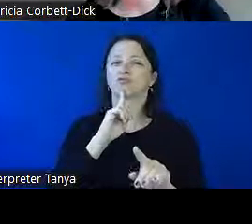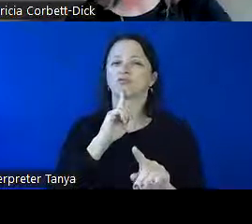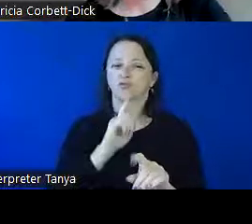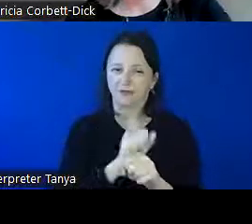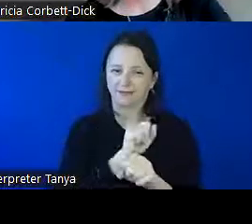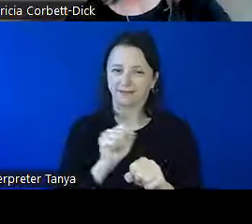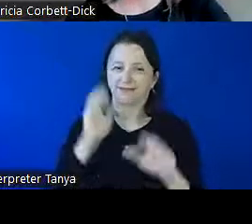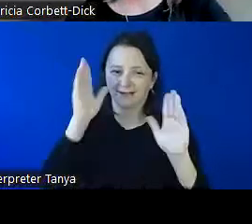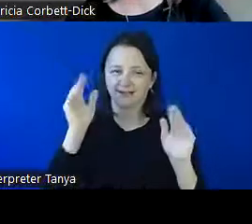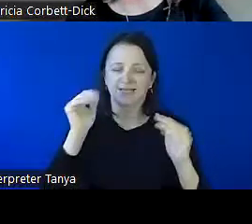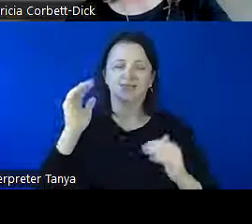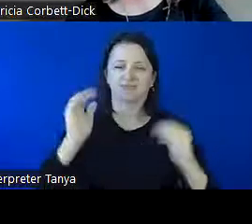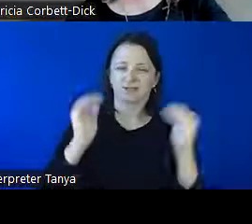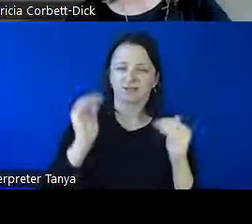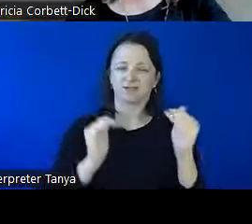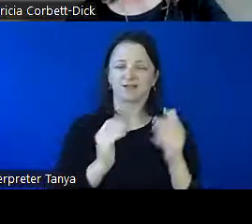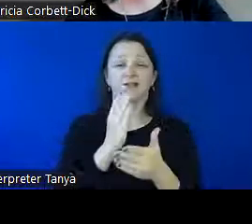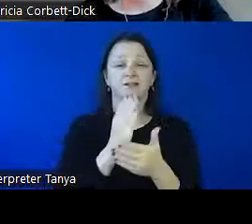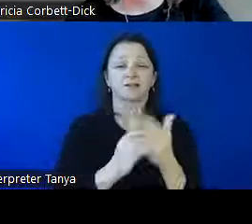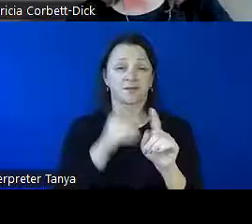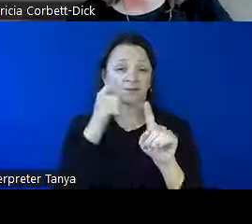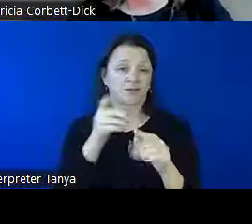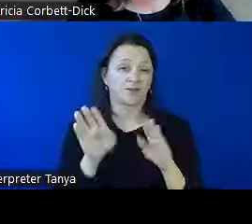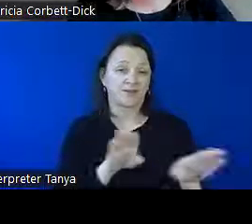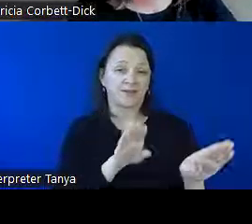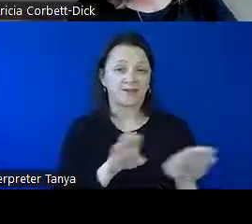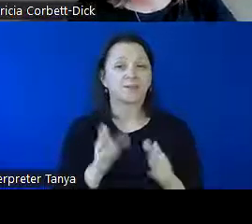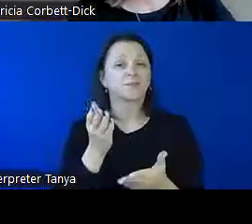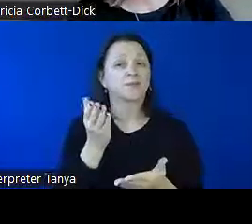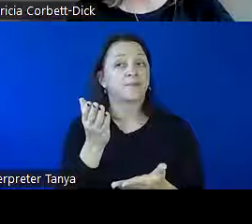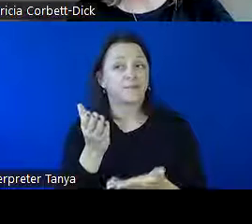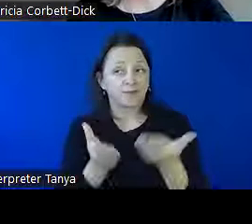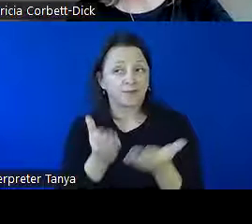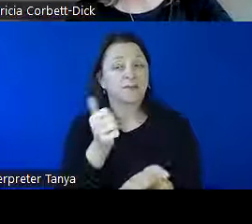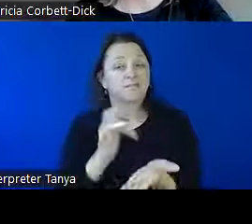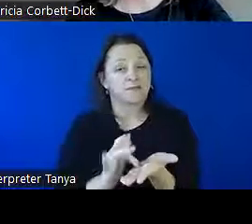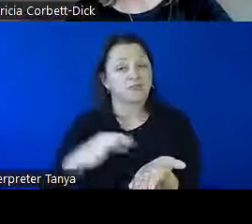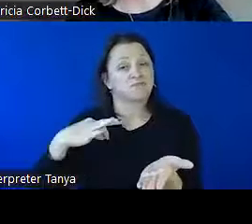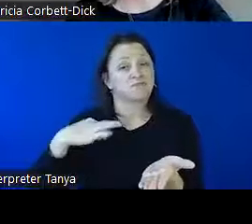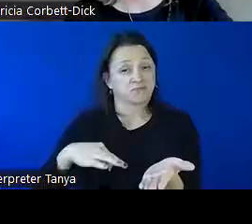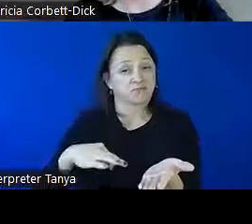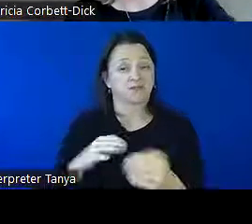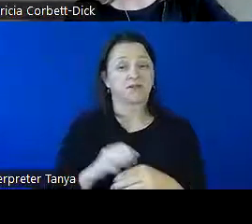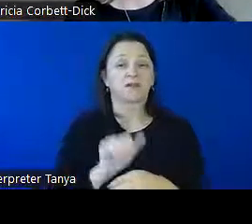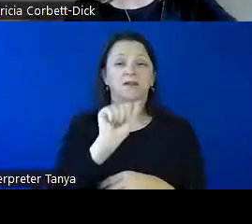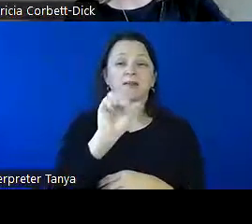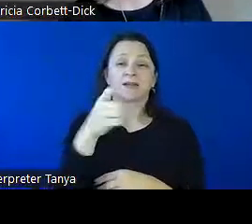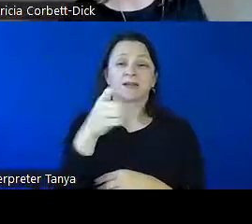expectations. Some target behaviors that might be very useful are the